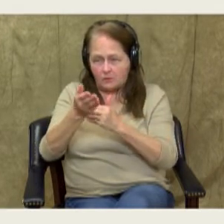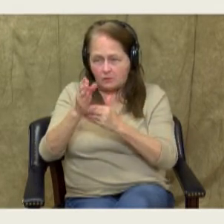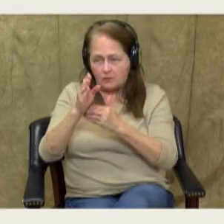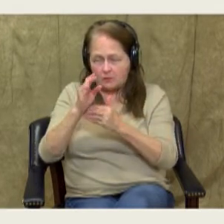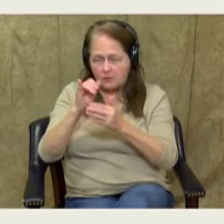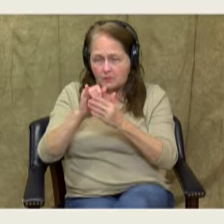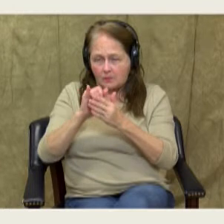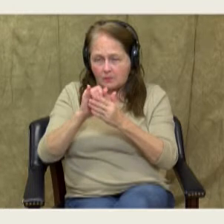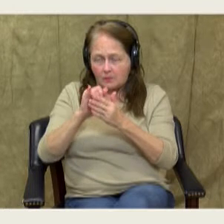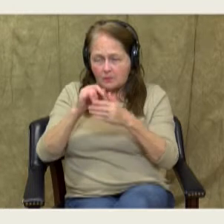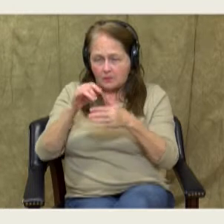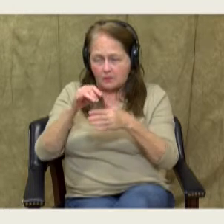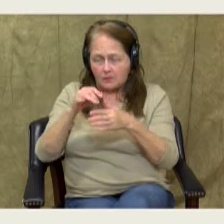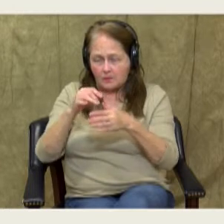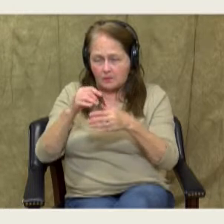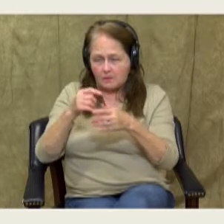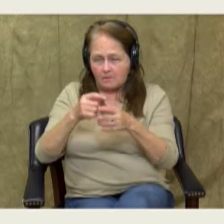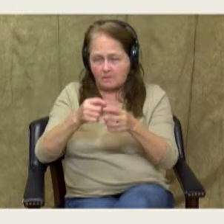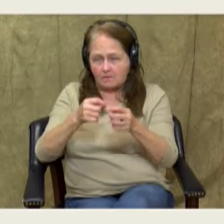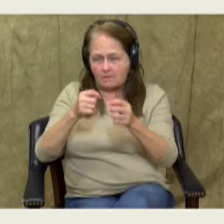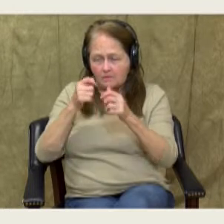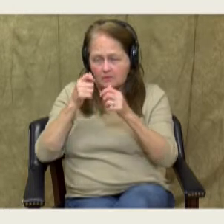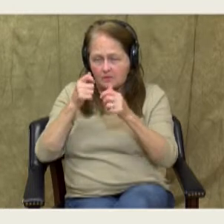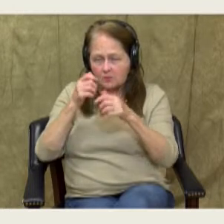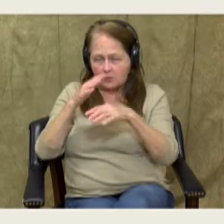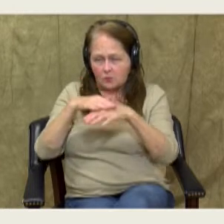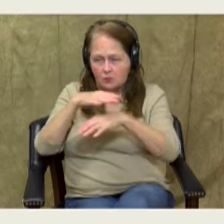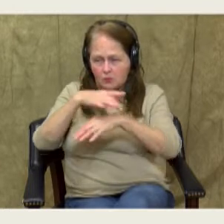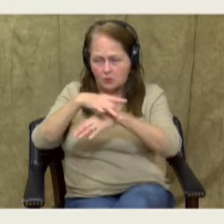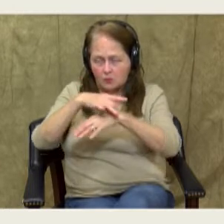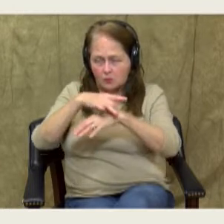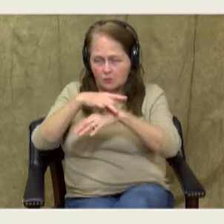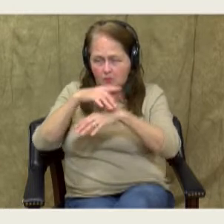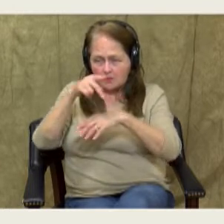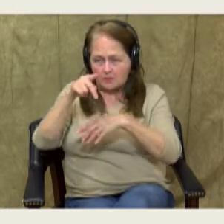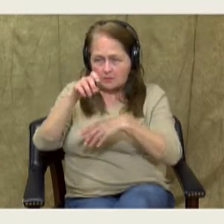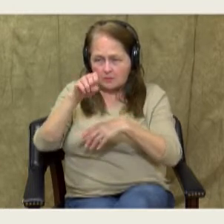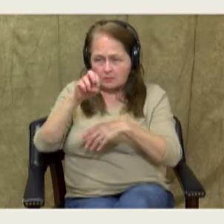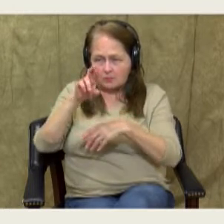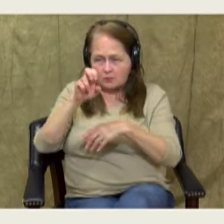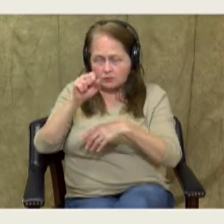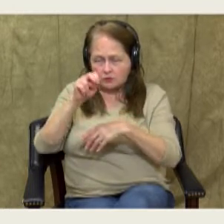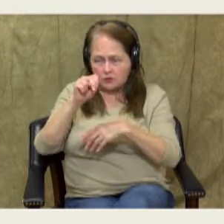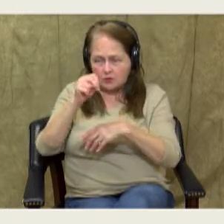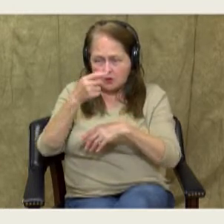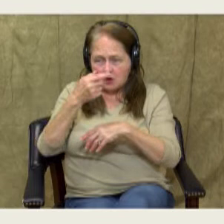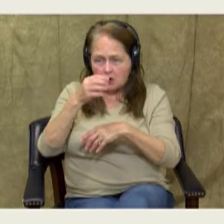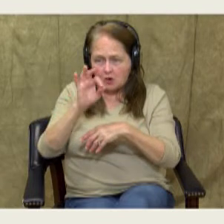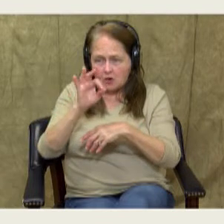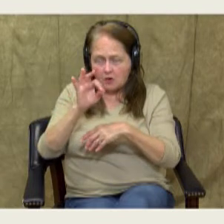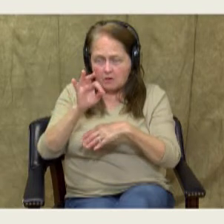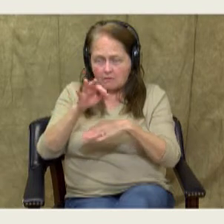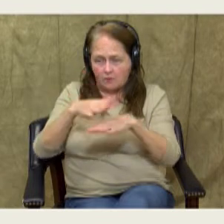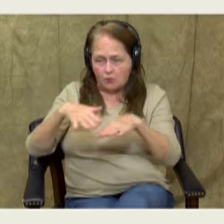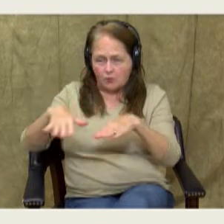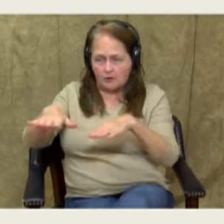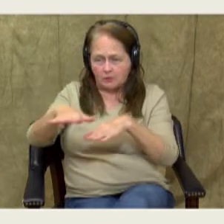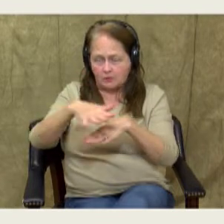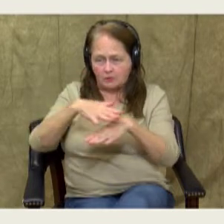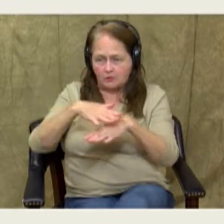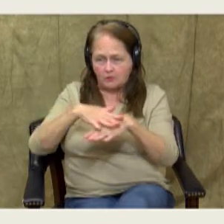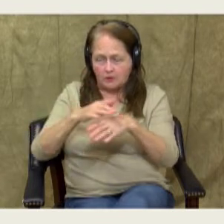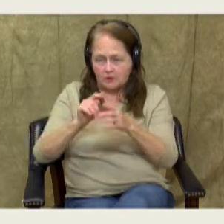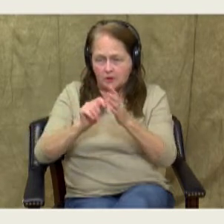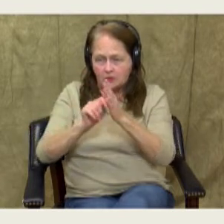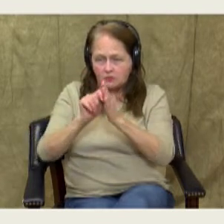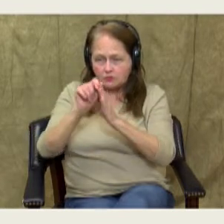And then some of the fastest growing cities on earth are in the Persian Gulf region. This is the Burj Khalifa, which is the world's